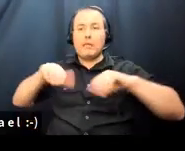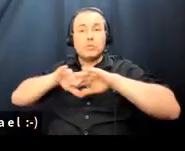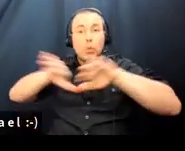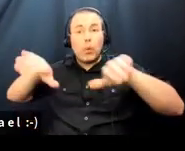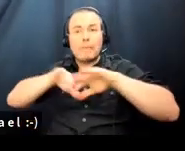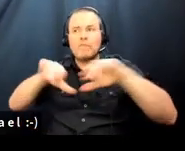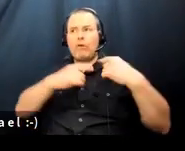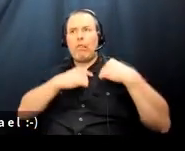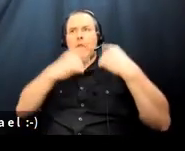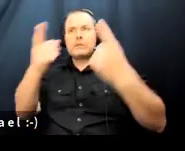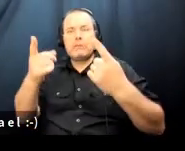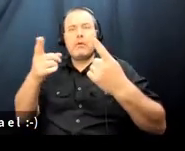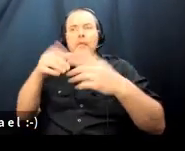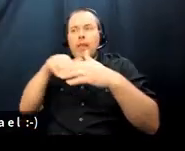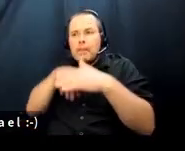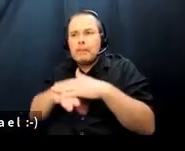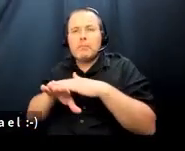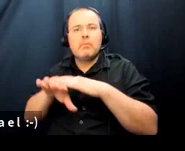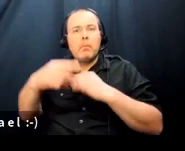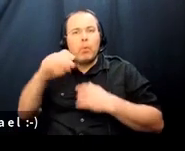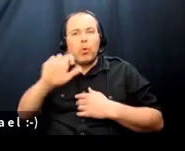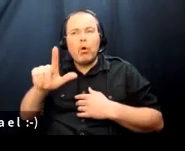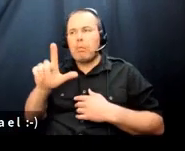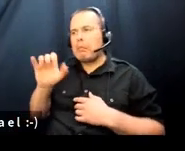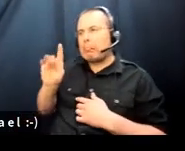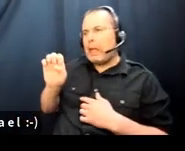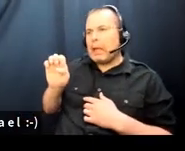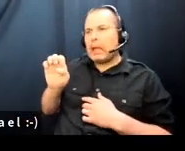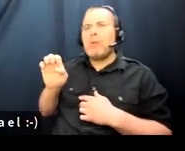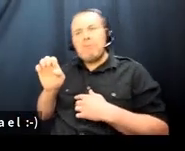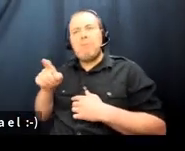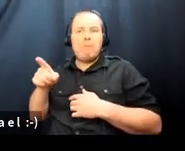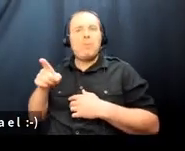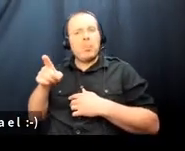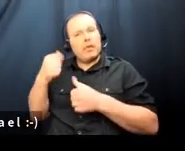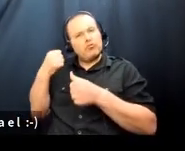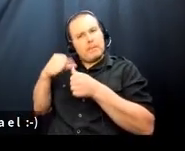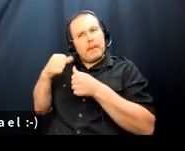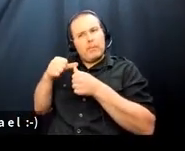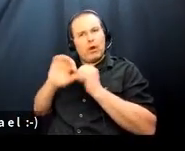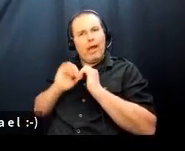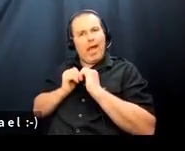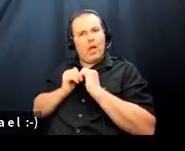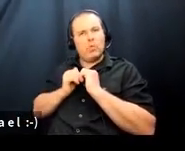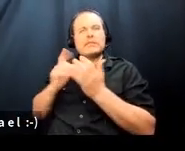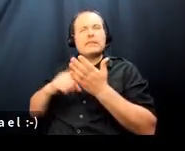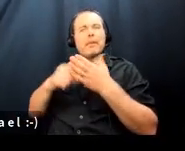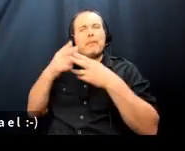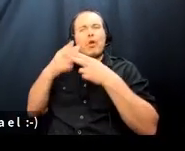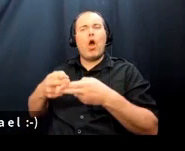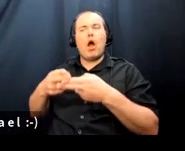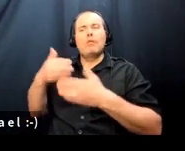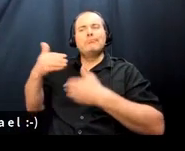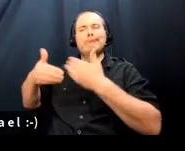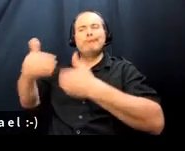wherever, and they remember how to do it. That's also sometimes called procedural learning, because I can remember